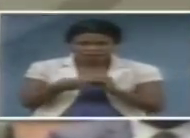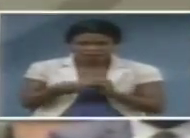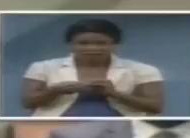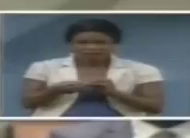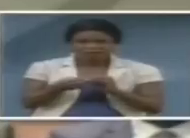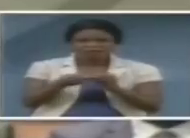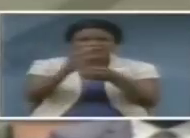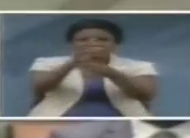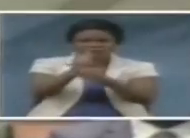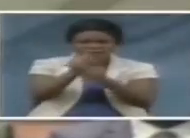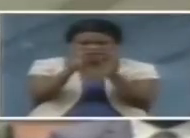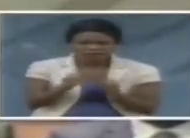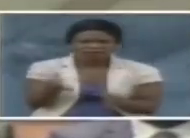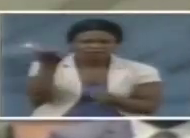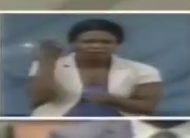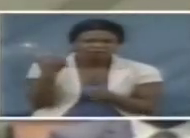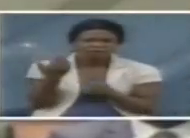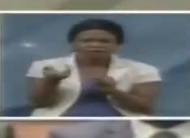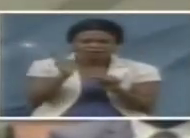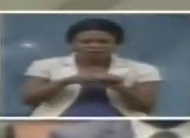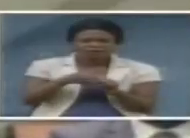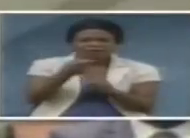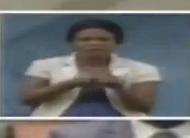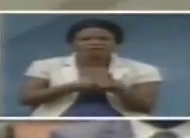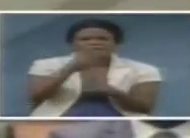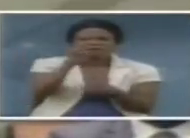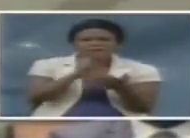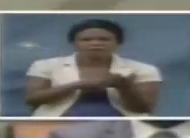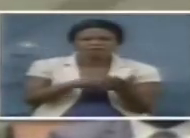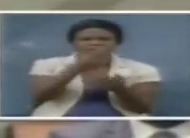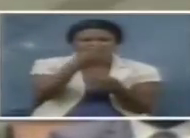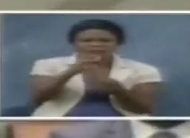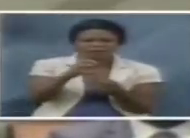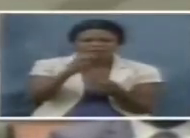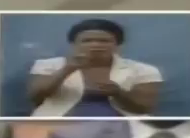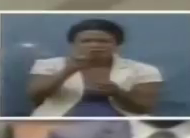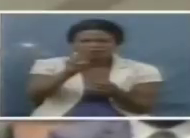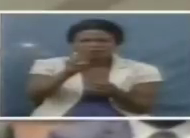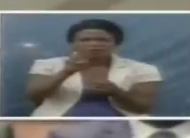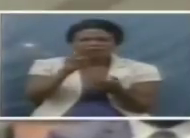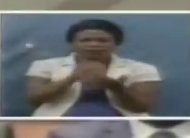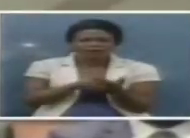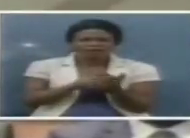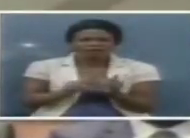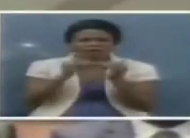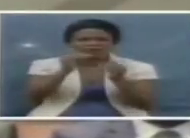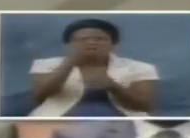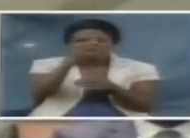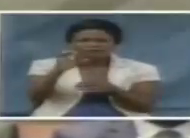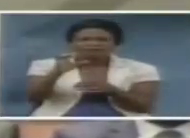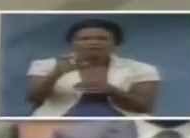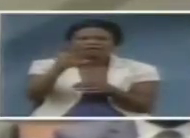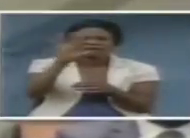number of beneficiary households were increased from 242,000 in 2016 to